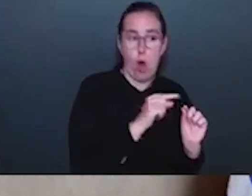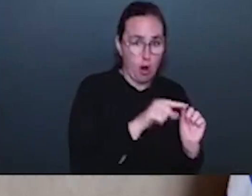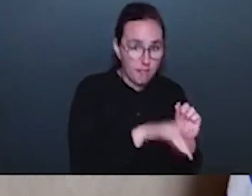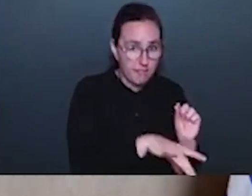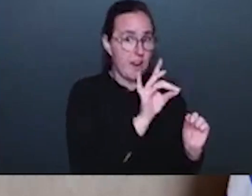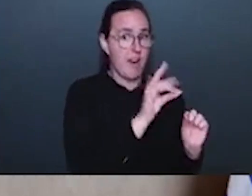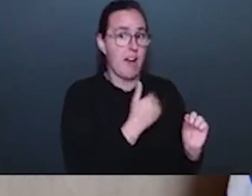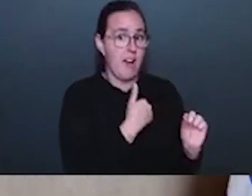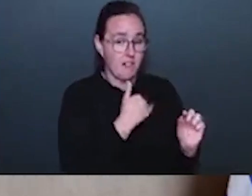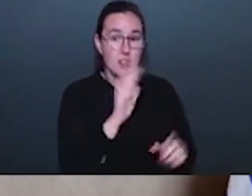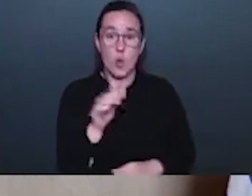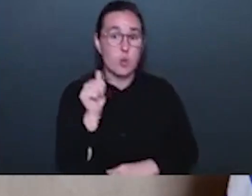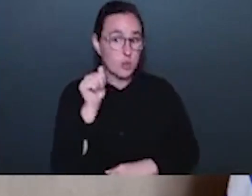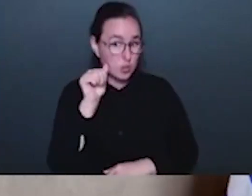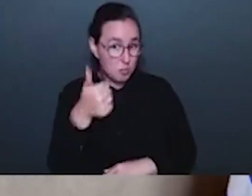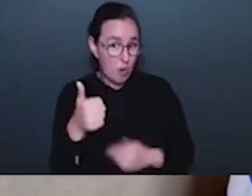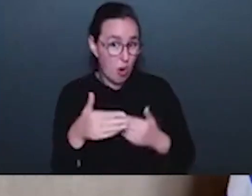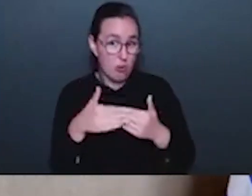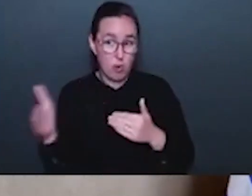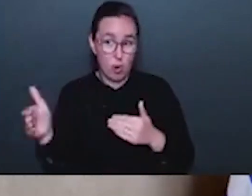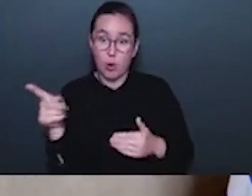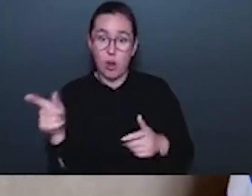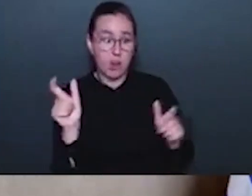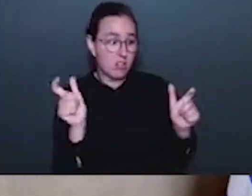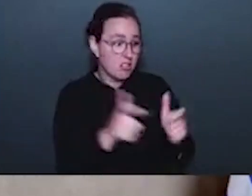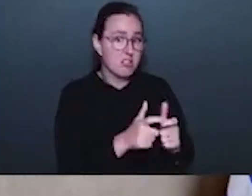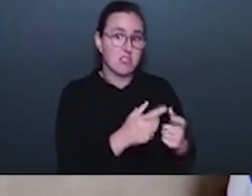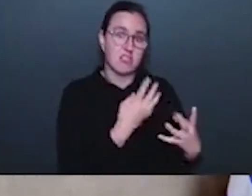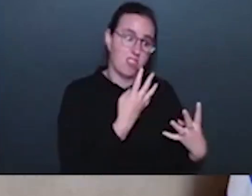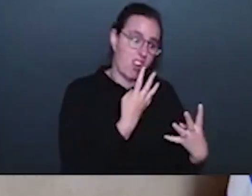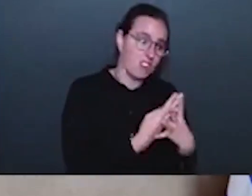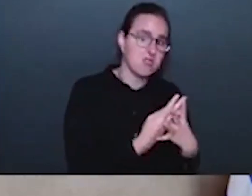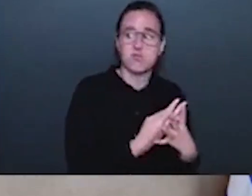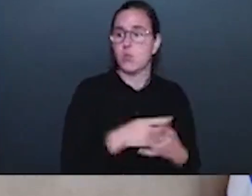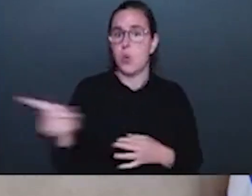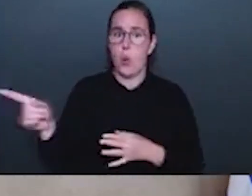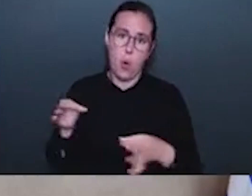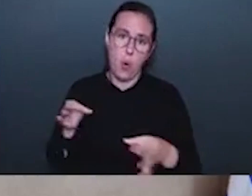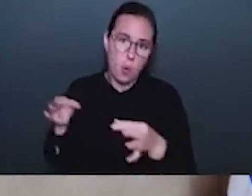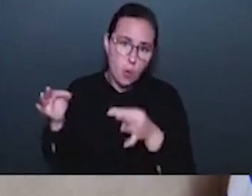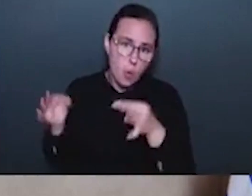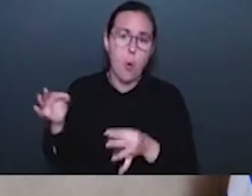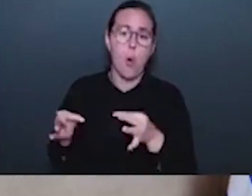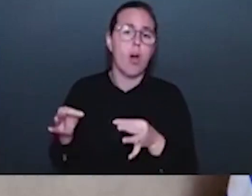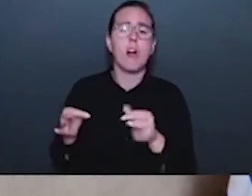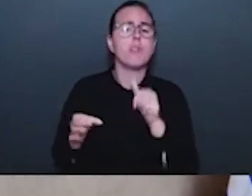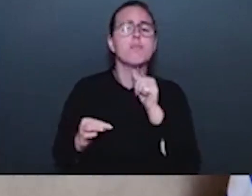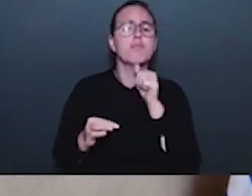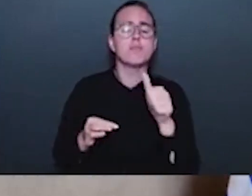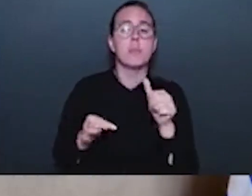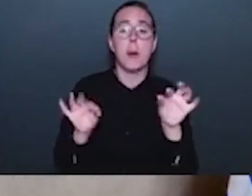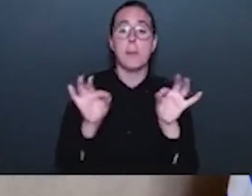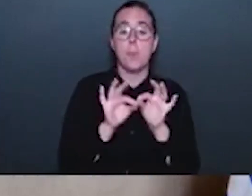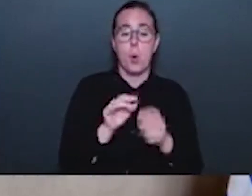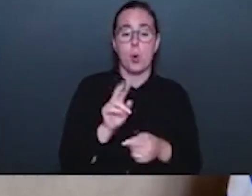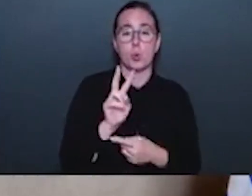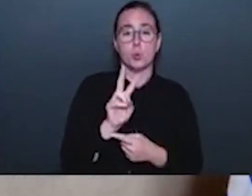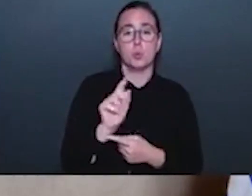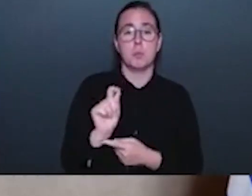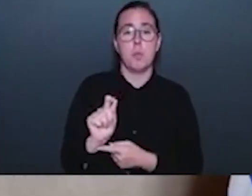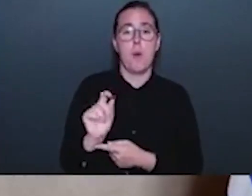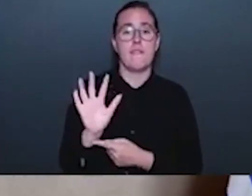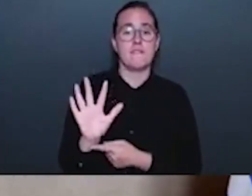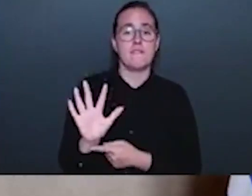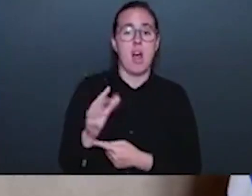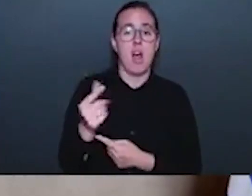drugs for personal use. And as has been said, there are many options that we have now, but really what this